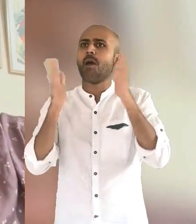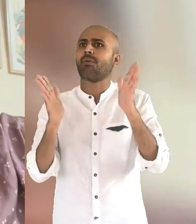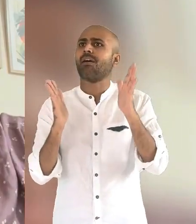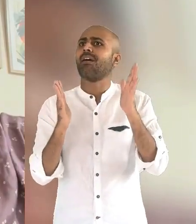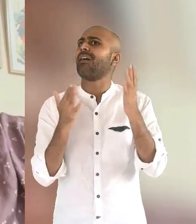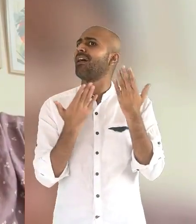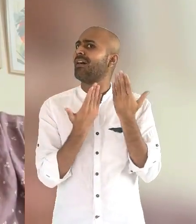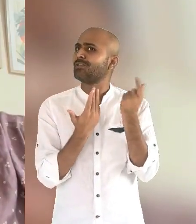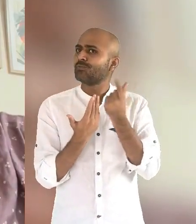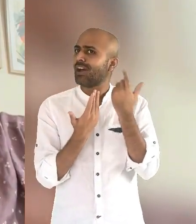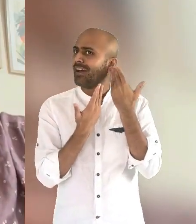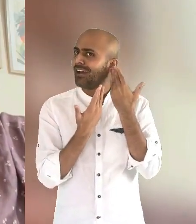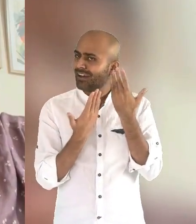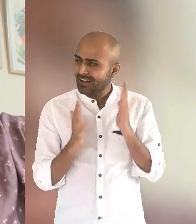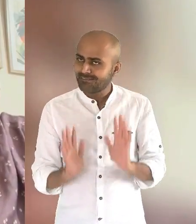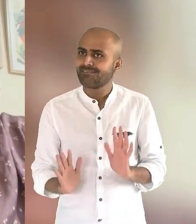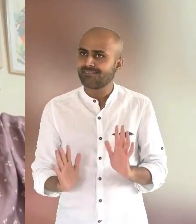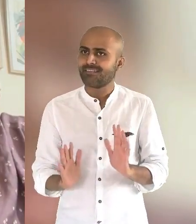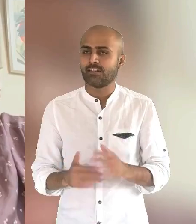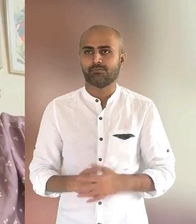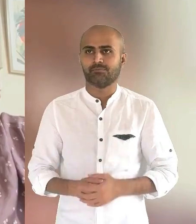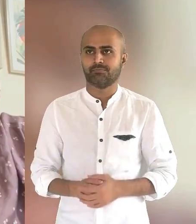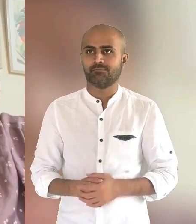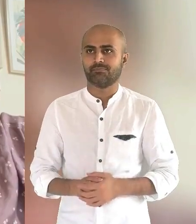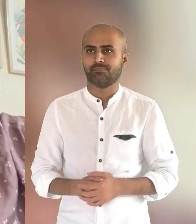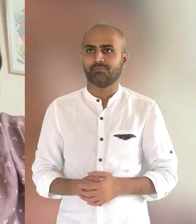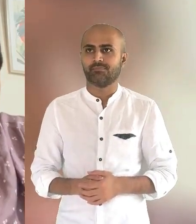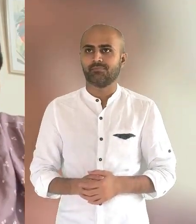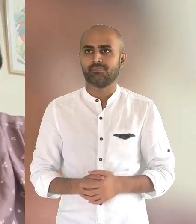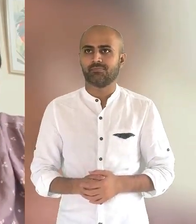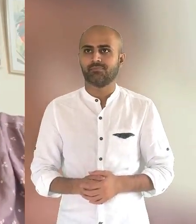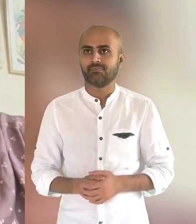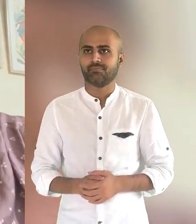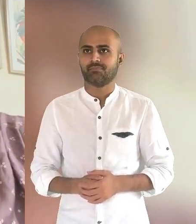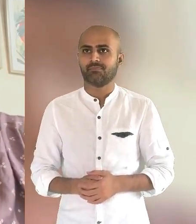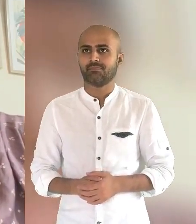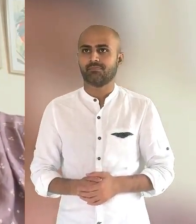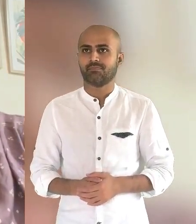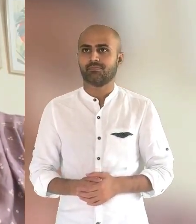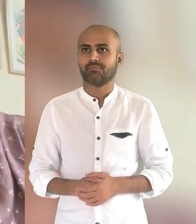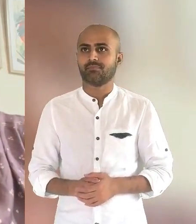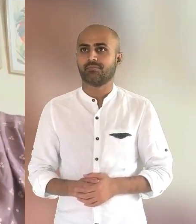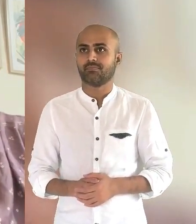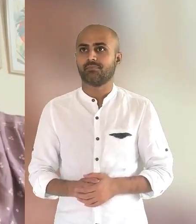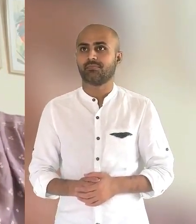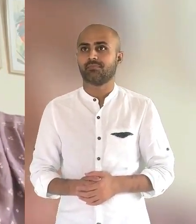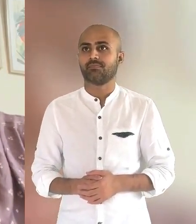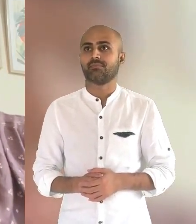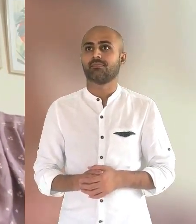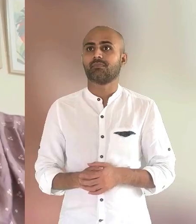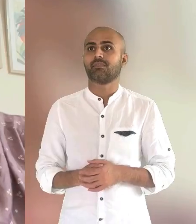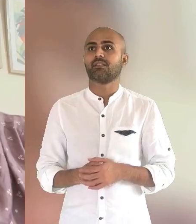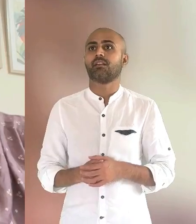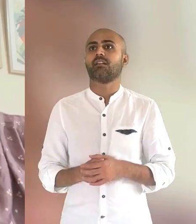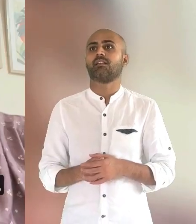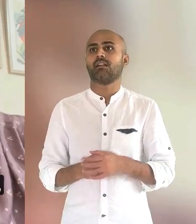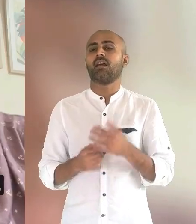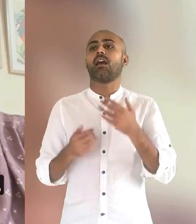is also soft for your skin, so you can use these kind of pipe to